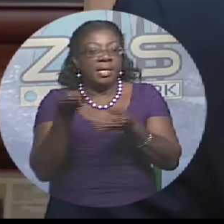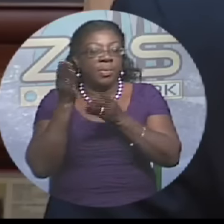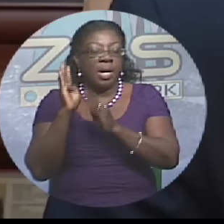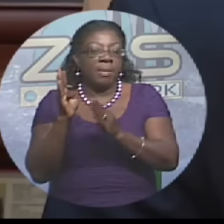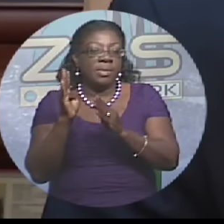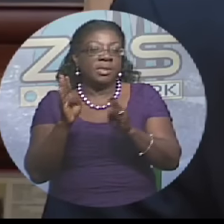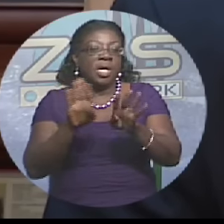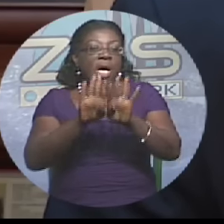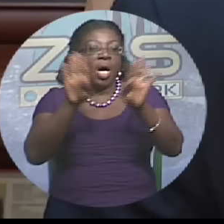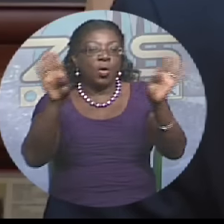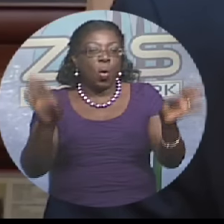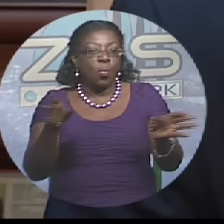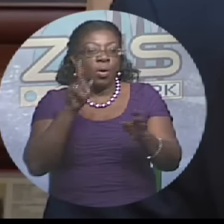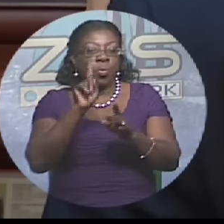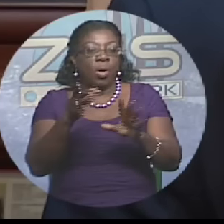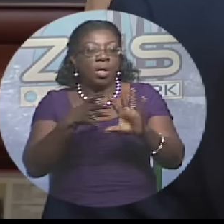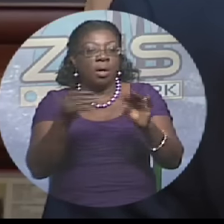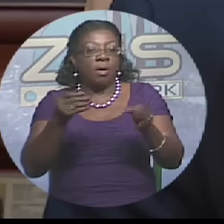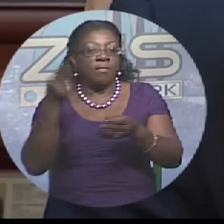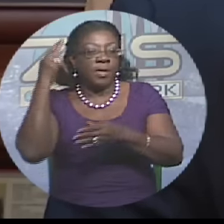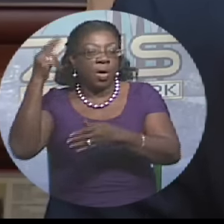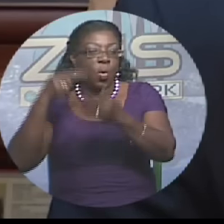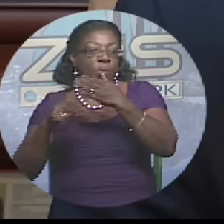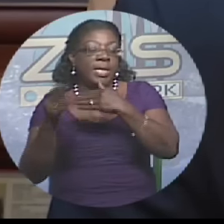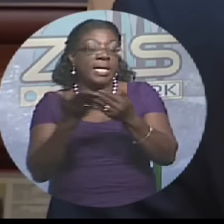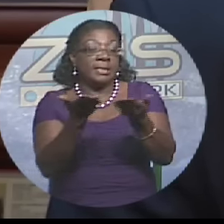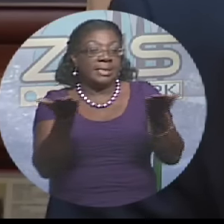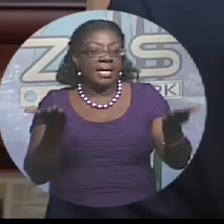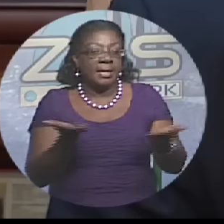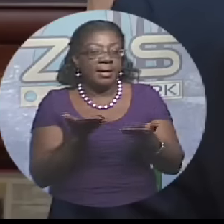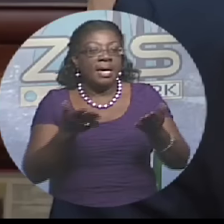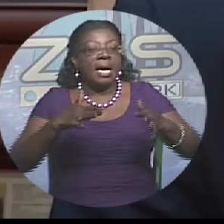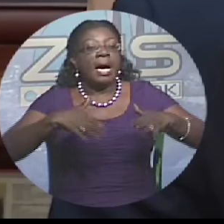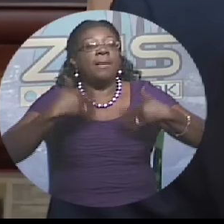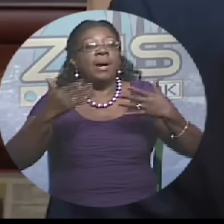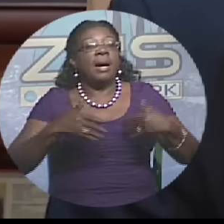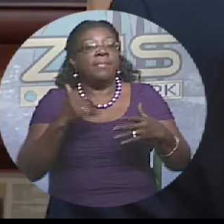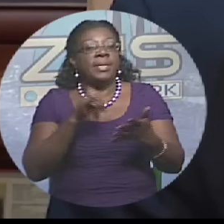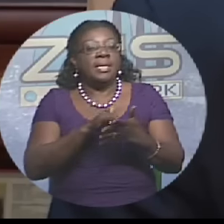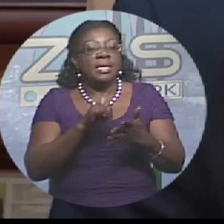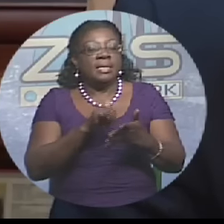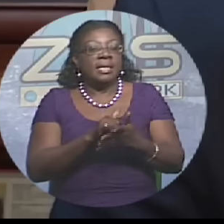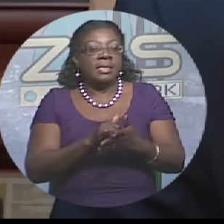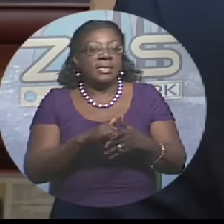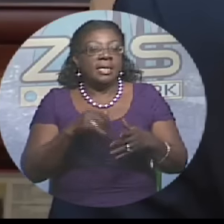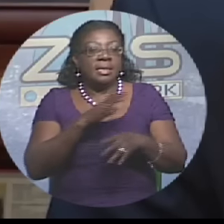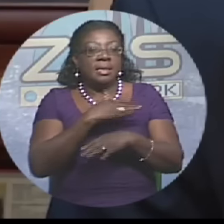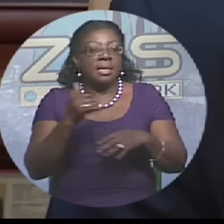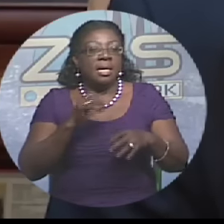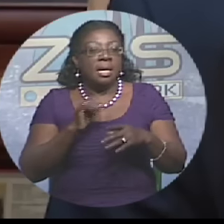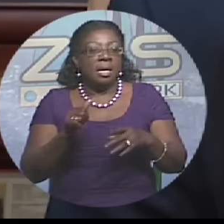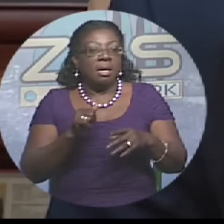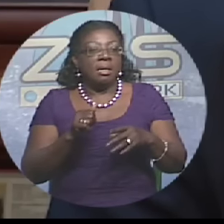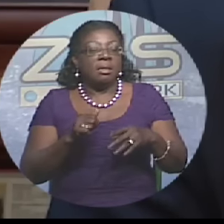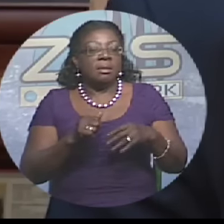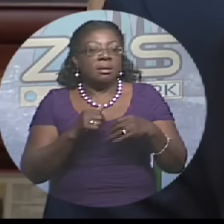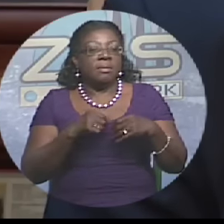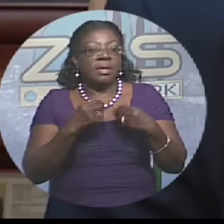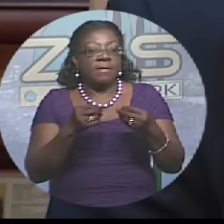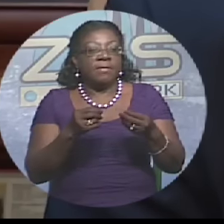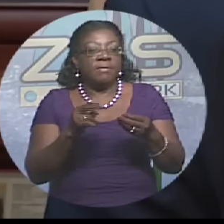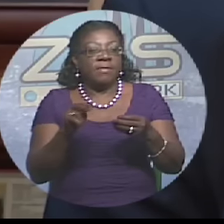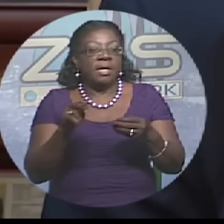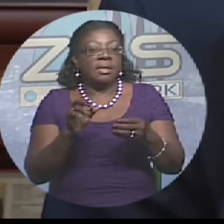been able to express themselves in such a confident way. I'm happy that they have indicated, given the fact that they